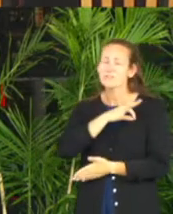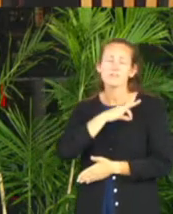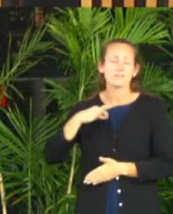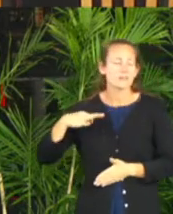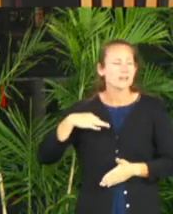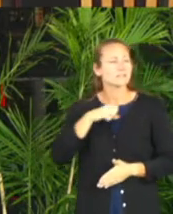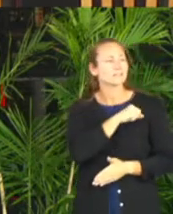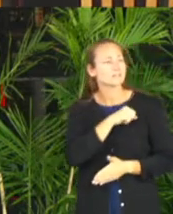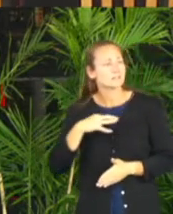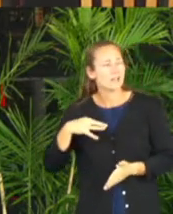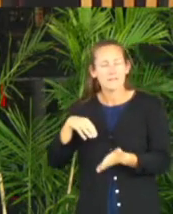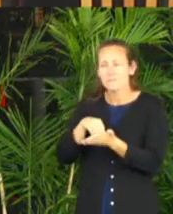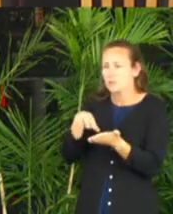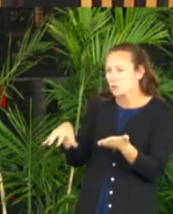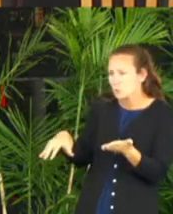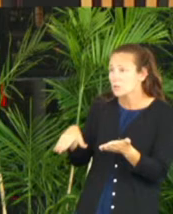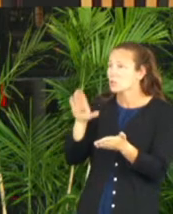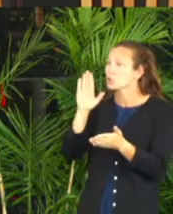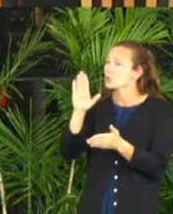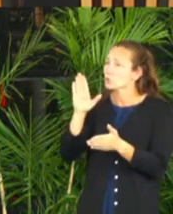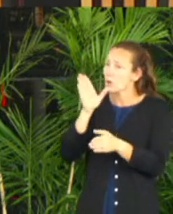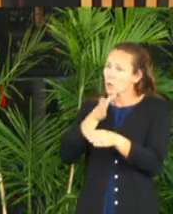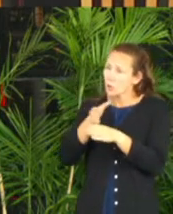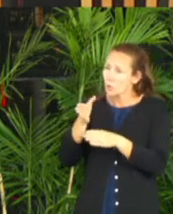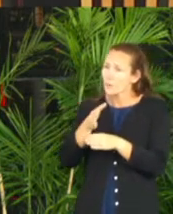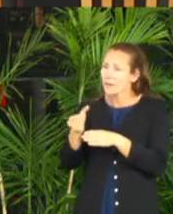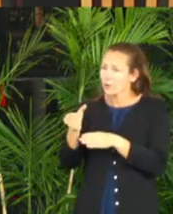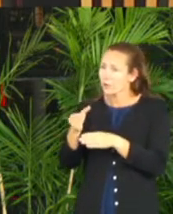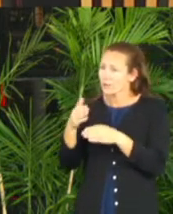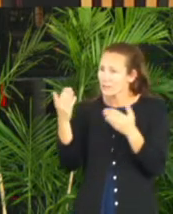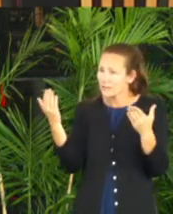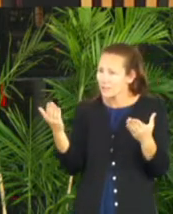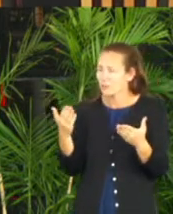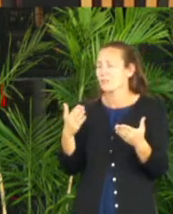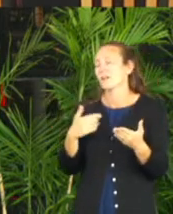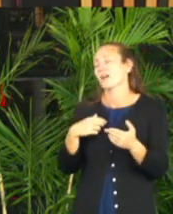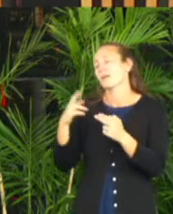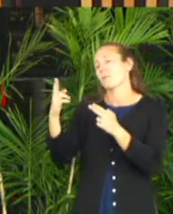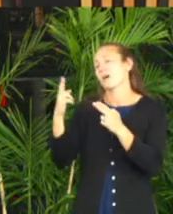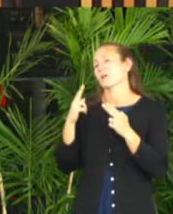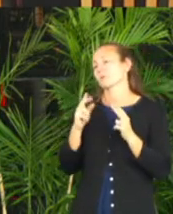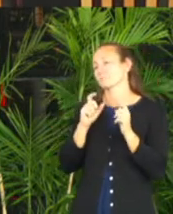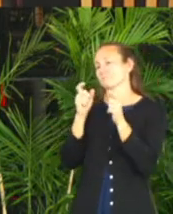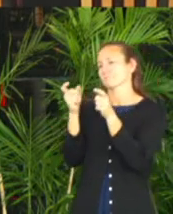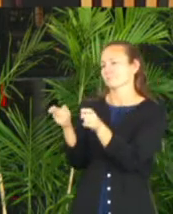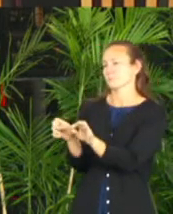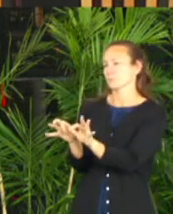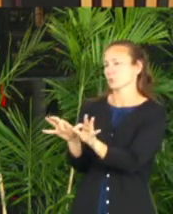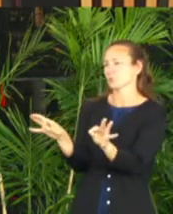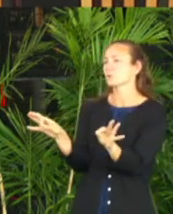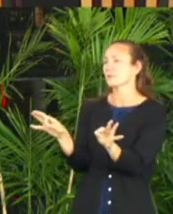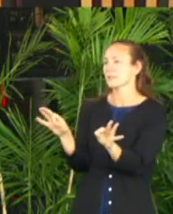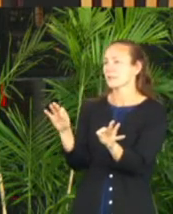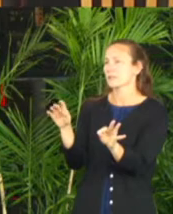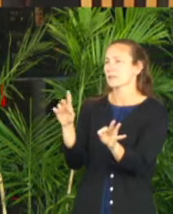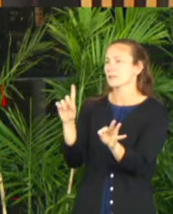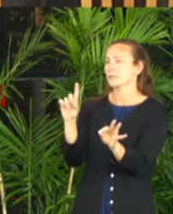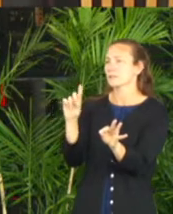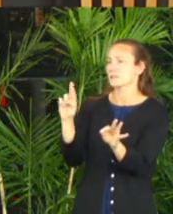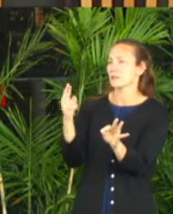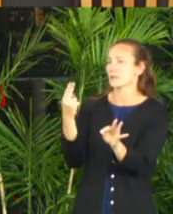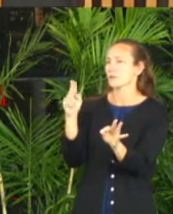students, and your compelling career as a servant leader, I am pleased and honored to confer upon you the degree of Doctor of Humane